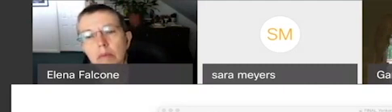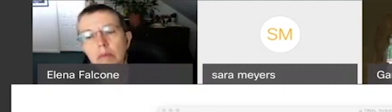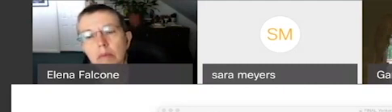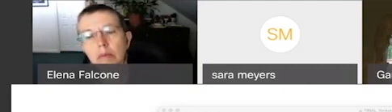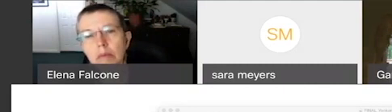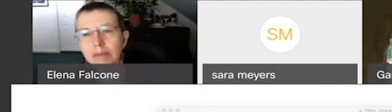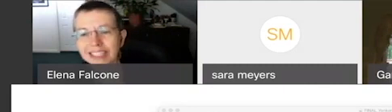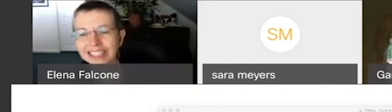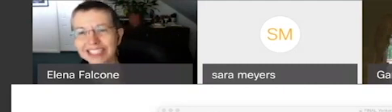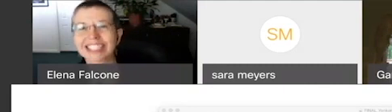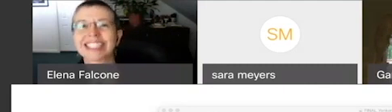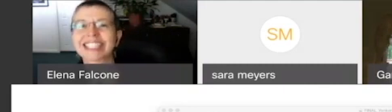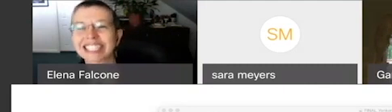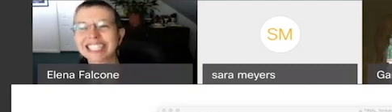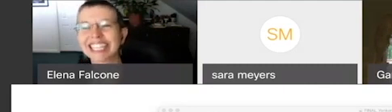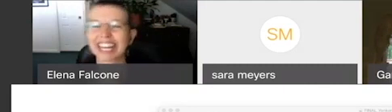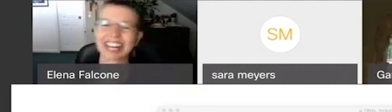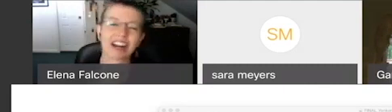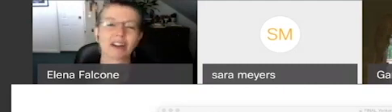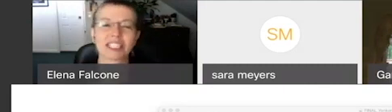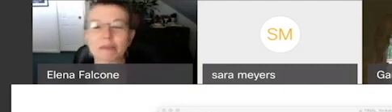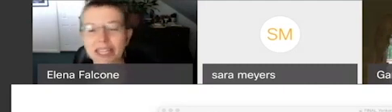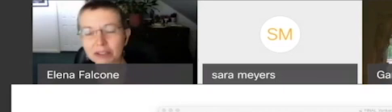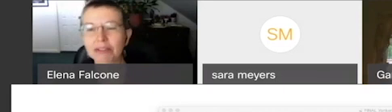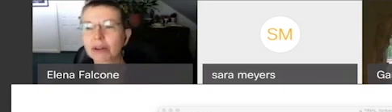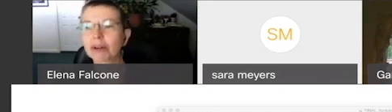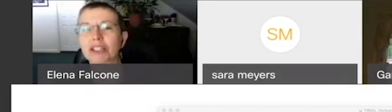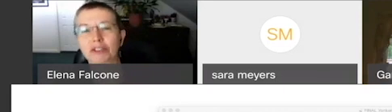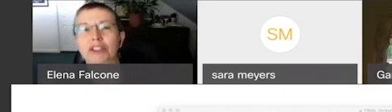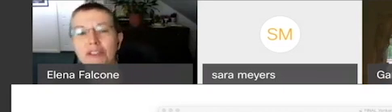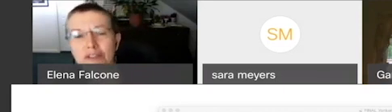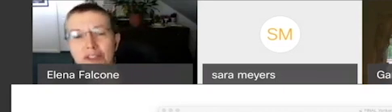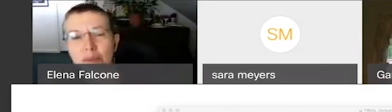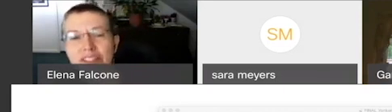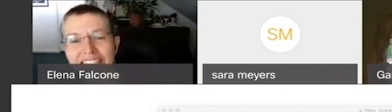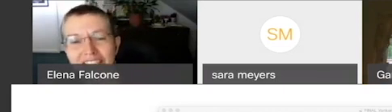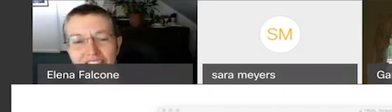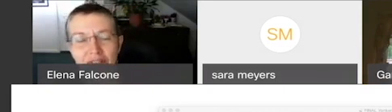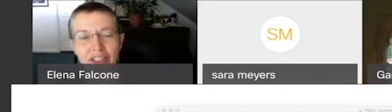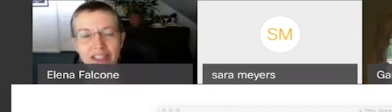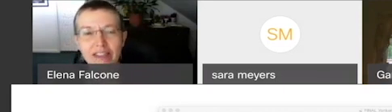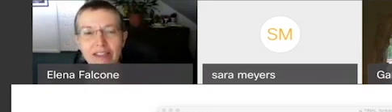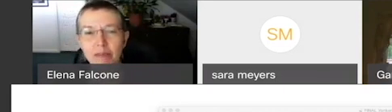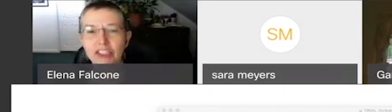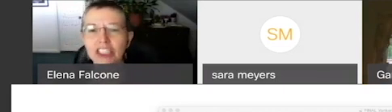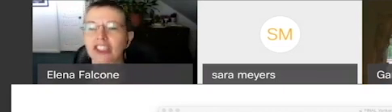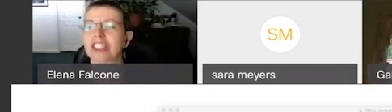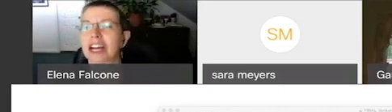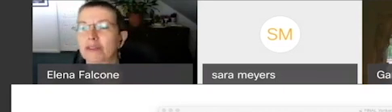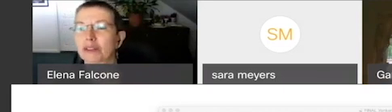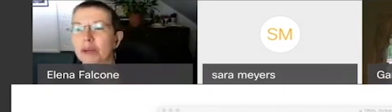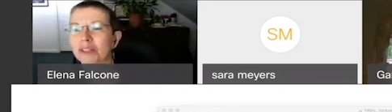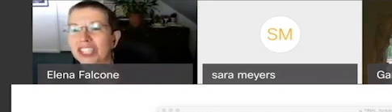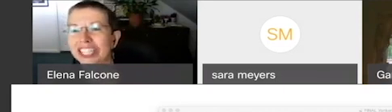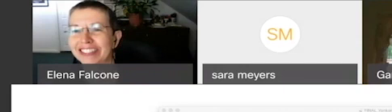you for listening to me today. Oh, Deep, thank you so much for your presentation. I feel like this is my cheat sheet now for some